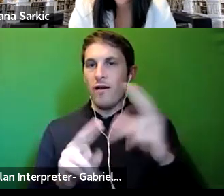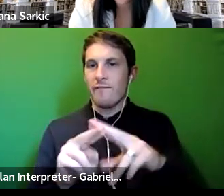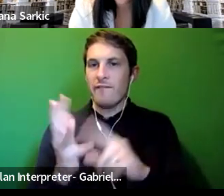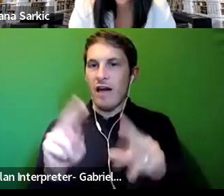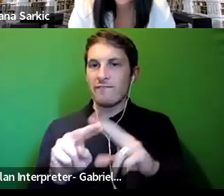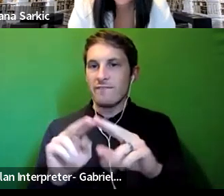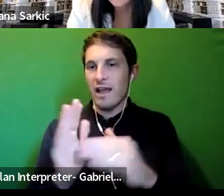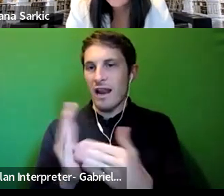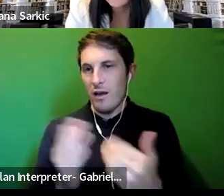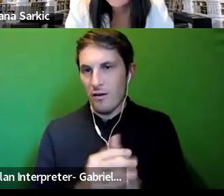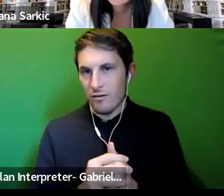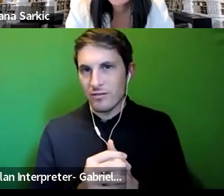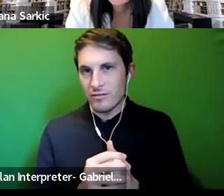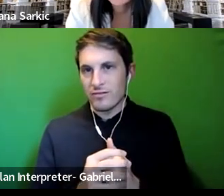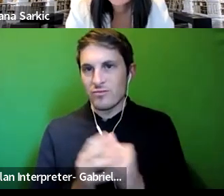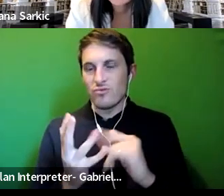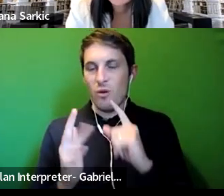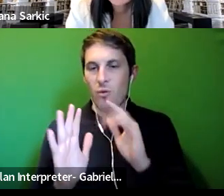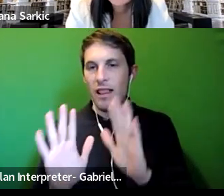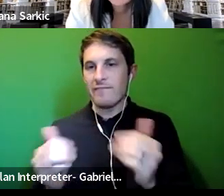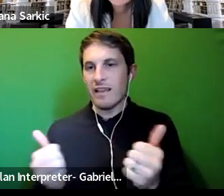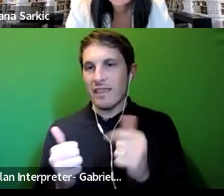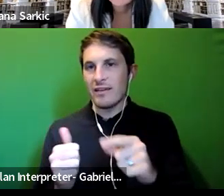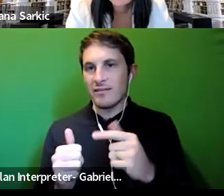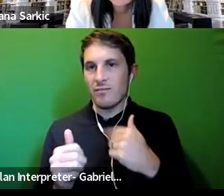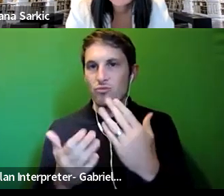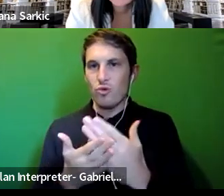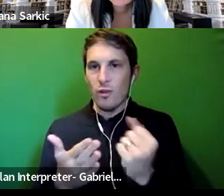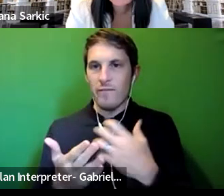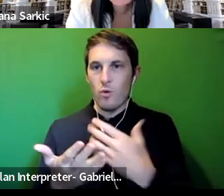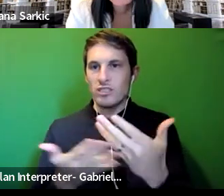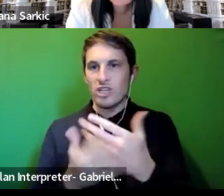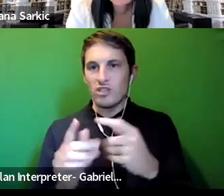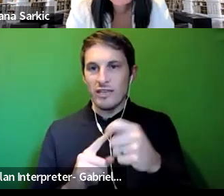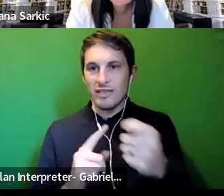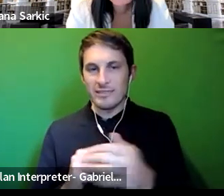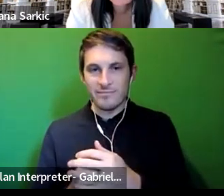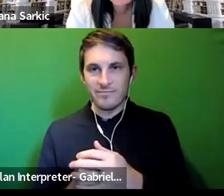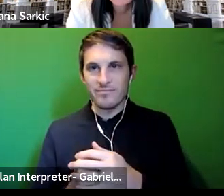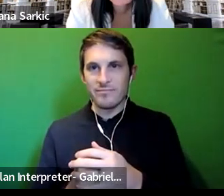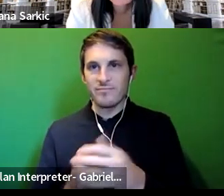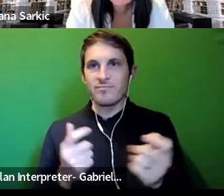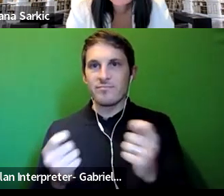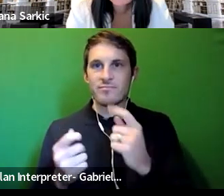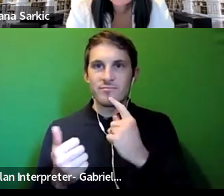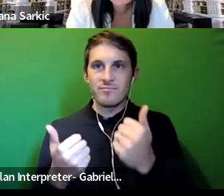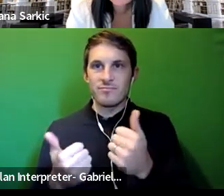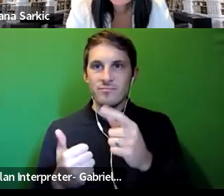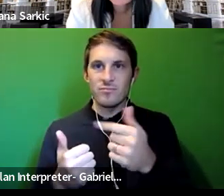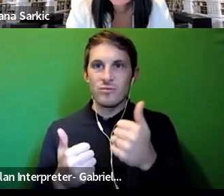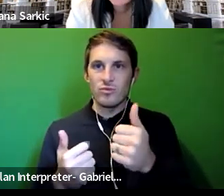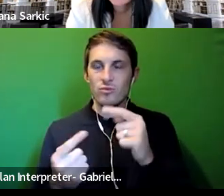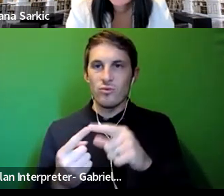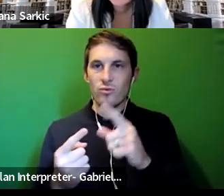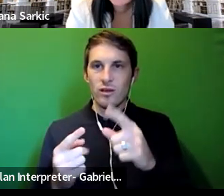on there. So I'll kind of leave it at that because I know there's more discussion to come. Great call, Darren. Let's not, you know,